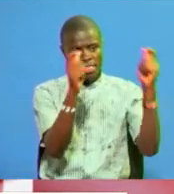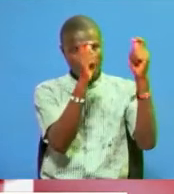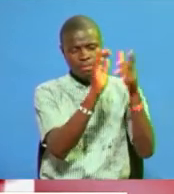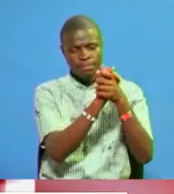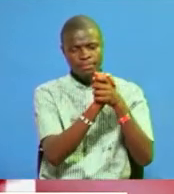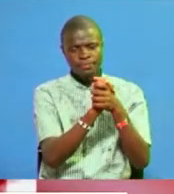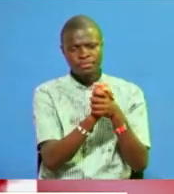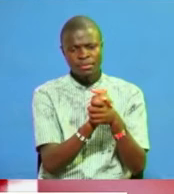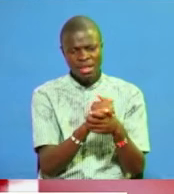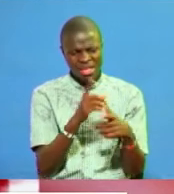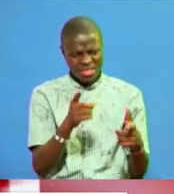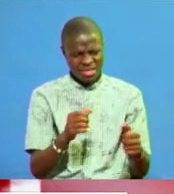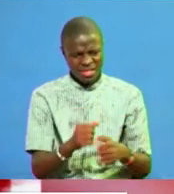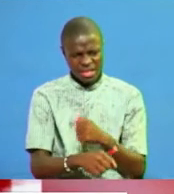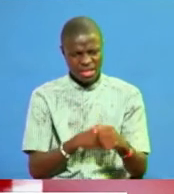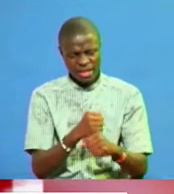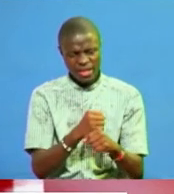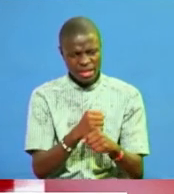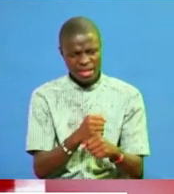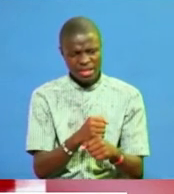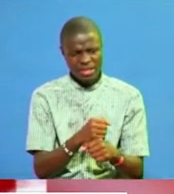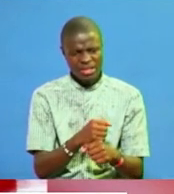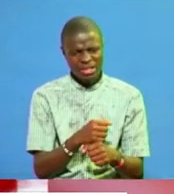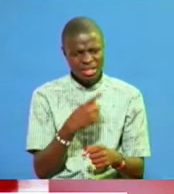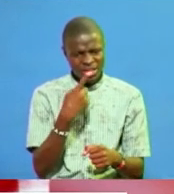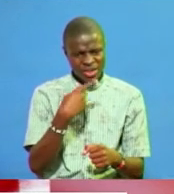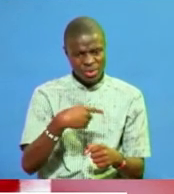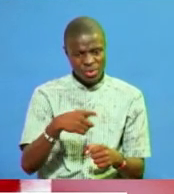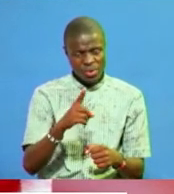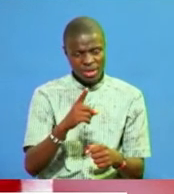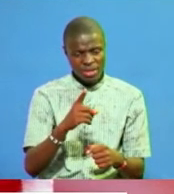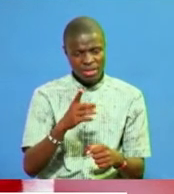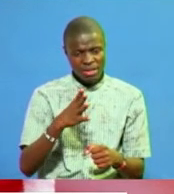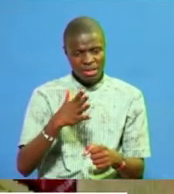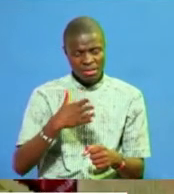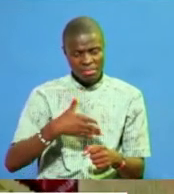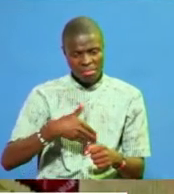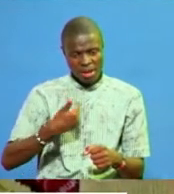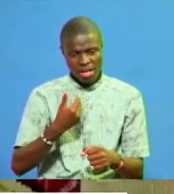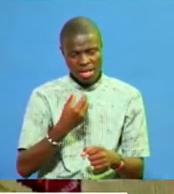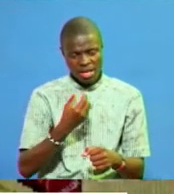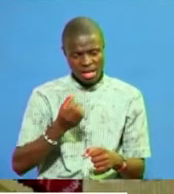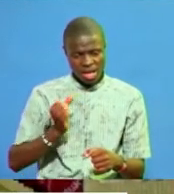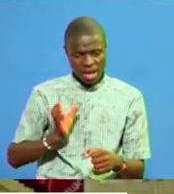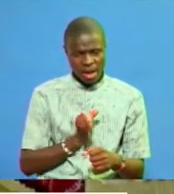cure. This year, the pact is yours, mine, and ours.